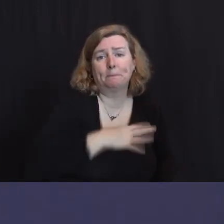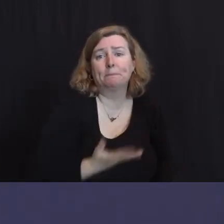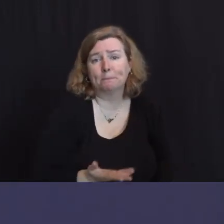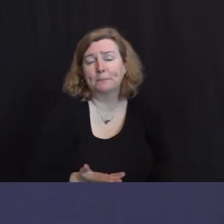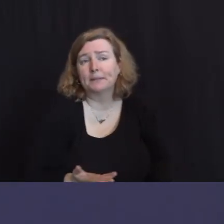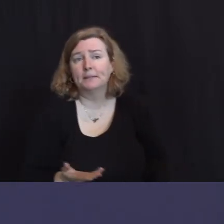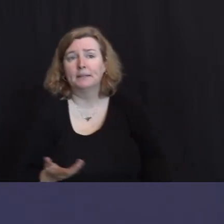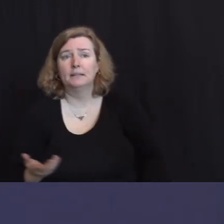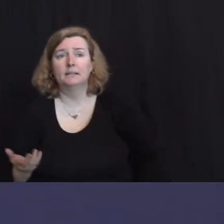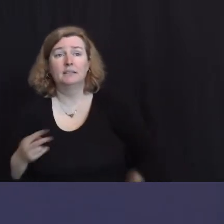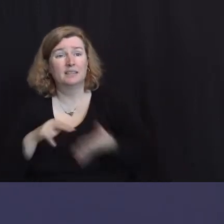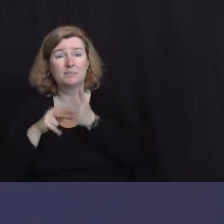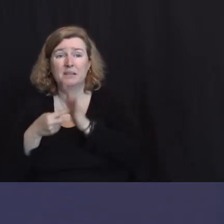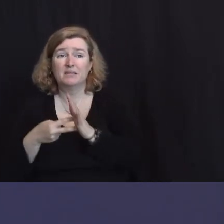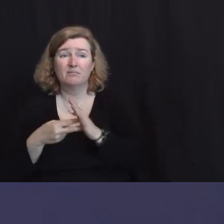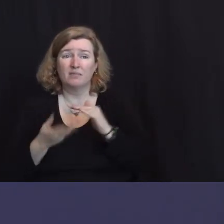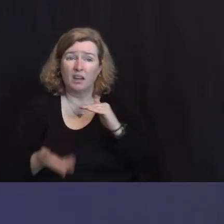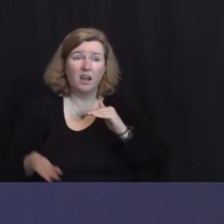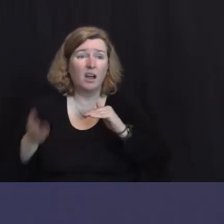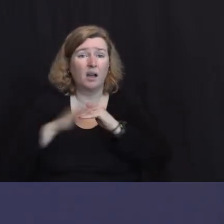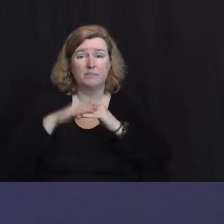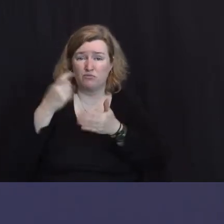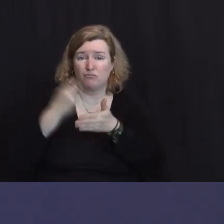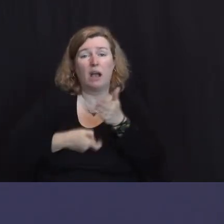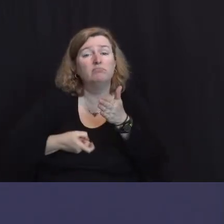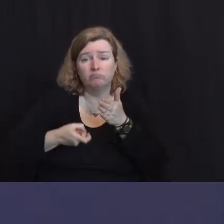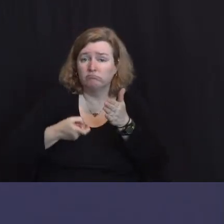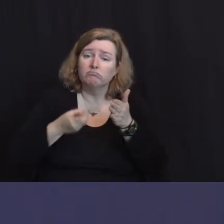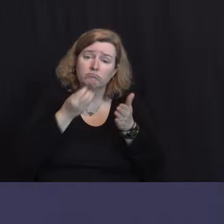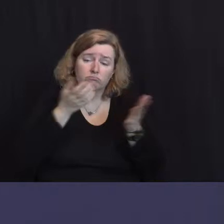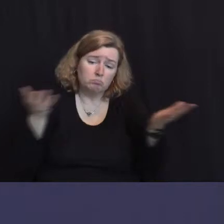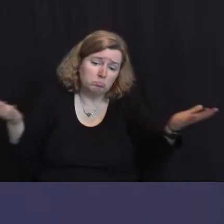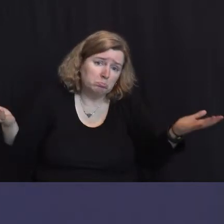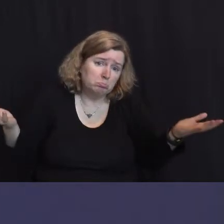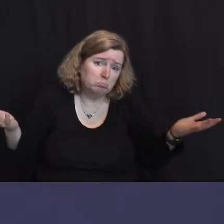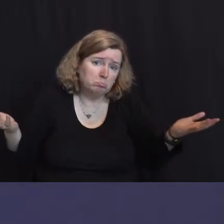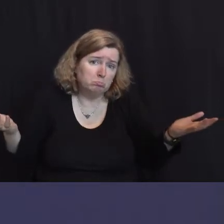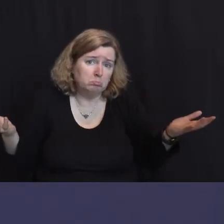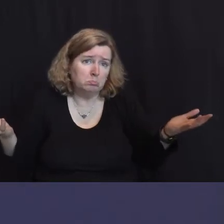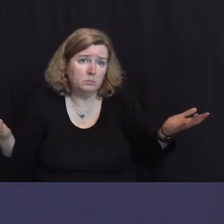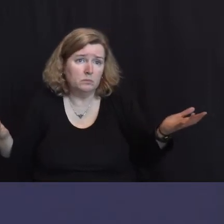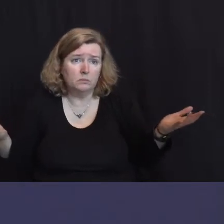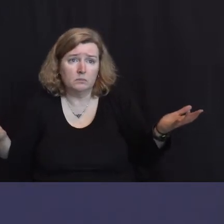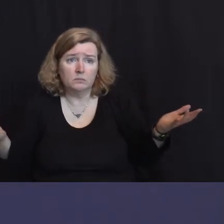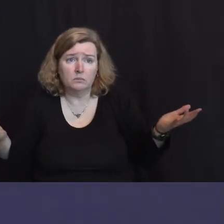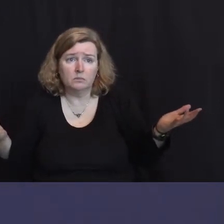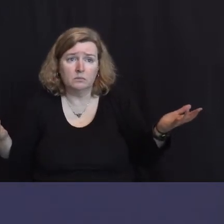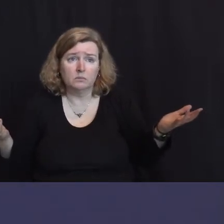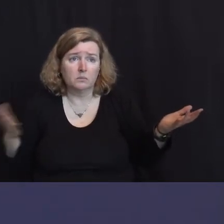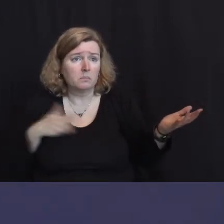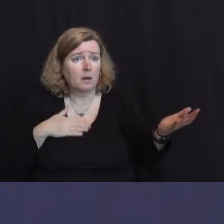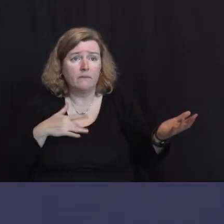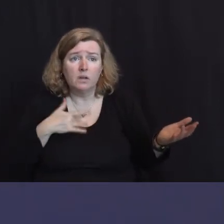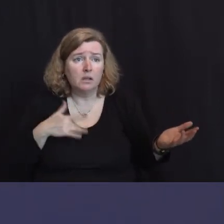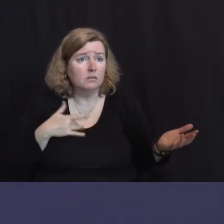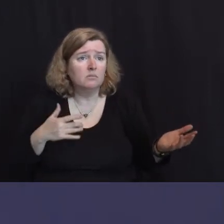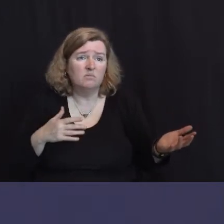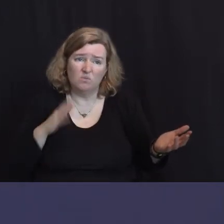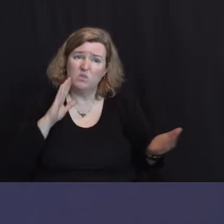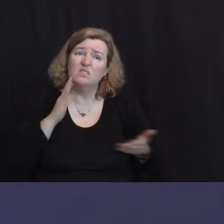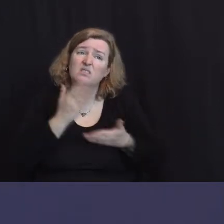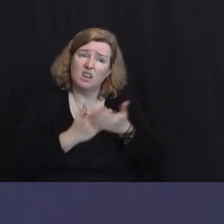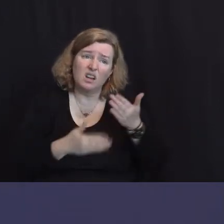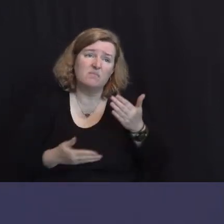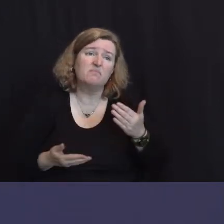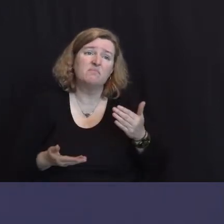75 cents, whatever it might be. And that's probably a reality right now. Some amount of inflation feels inevitable. We've had